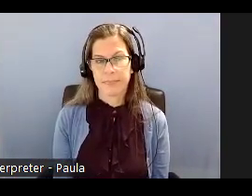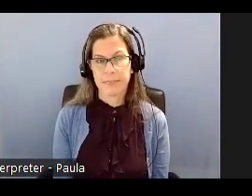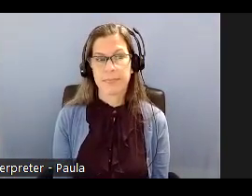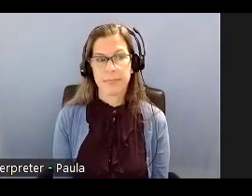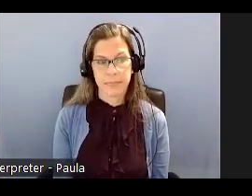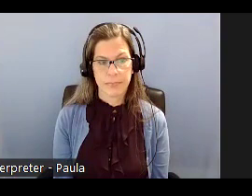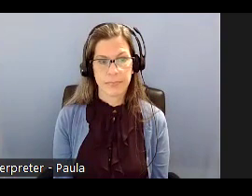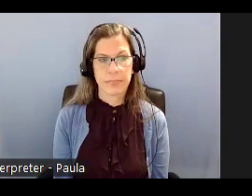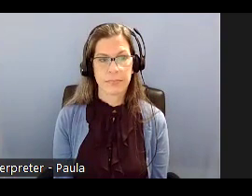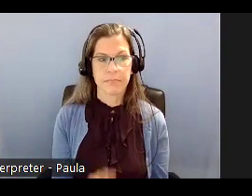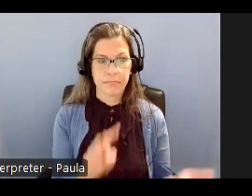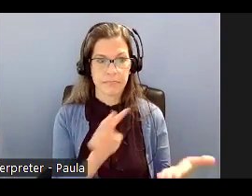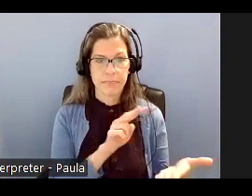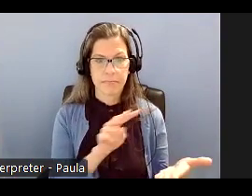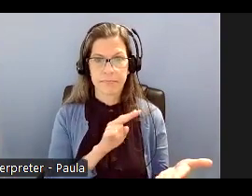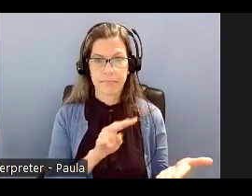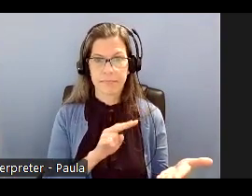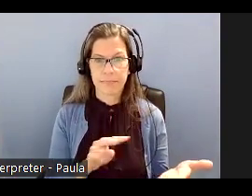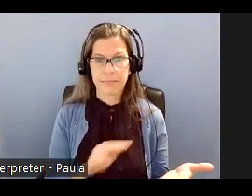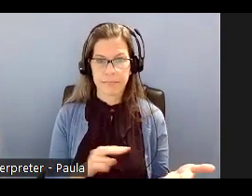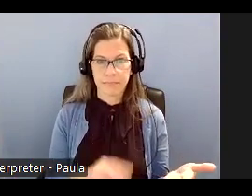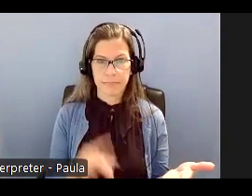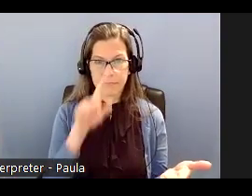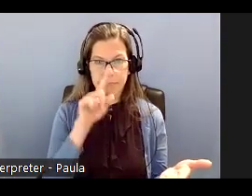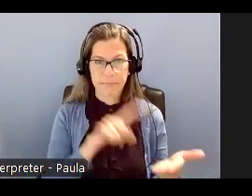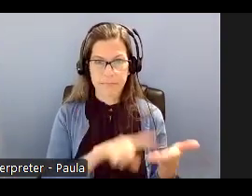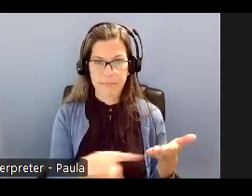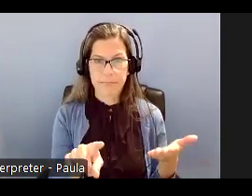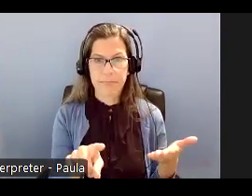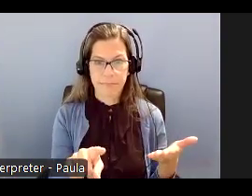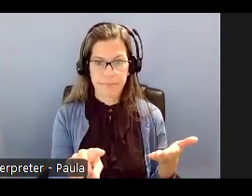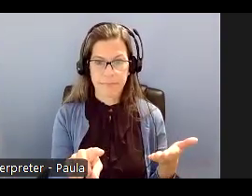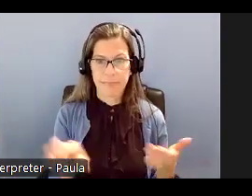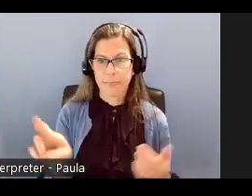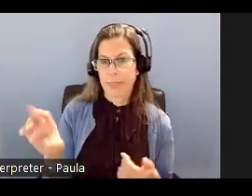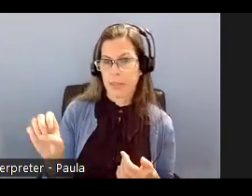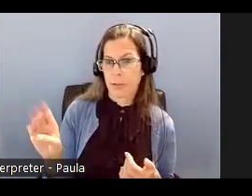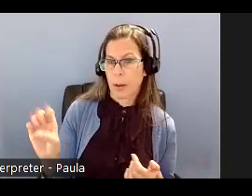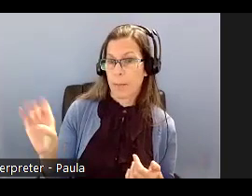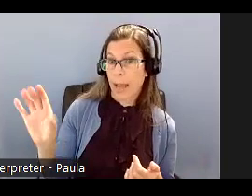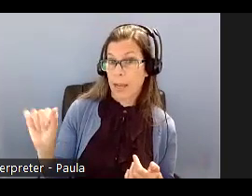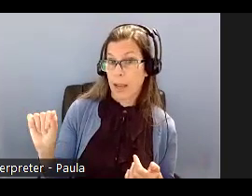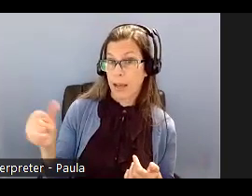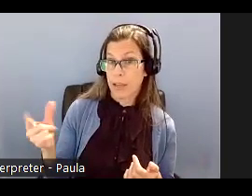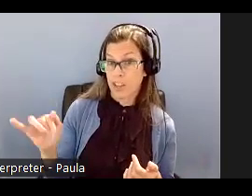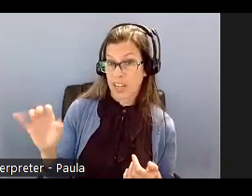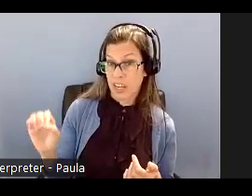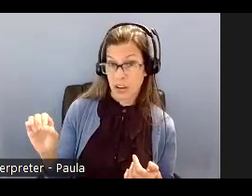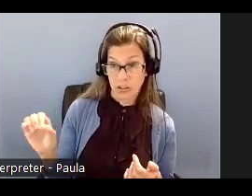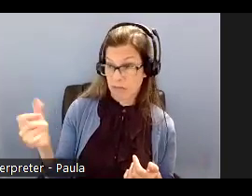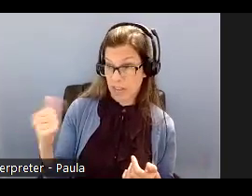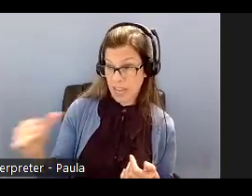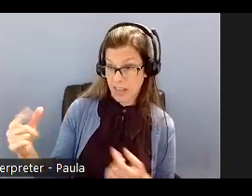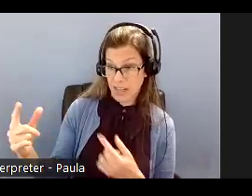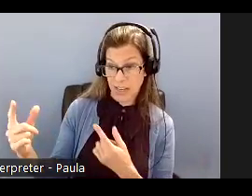just looking through. Let me check in with Rebecca and Gio and see if there are any questions that